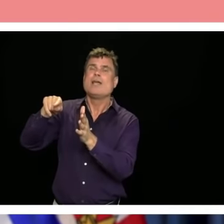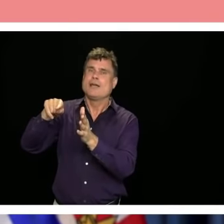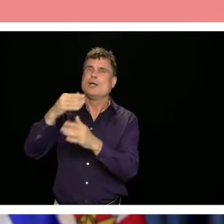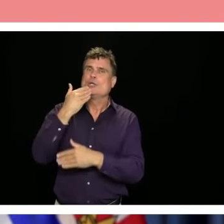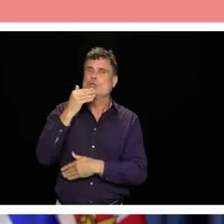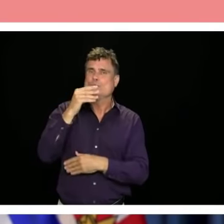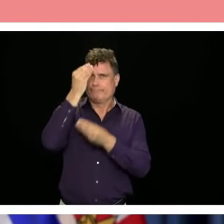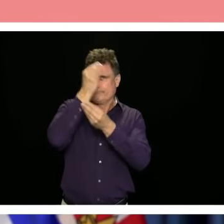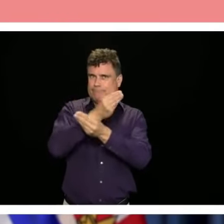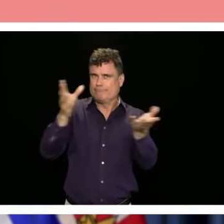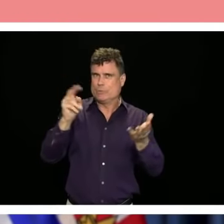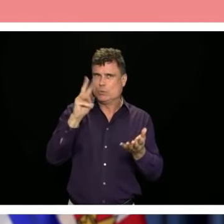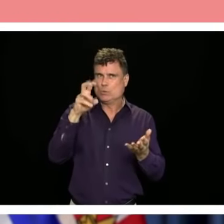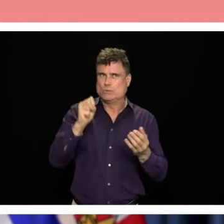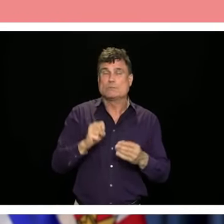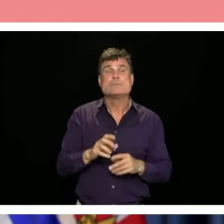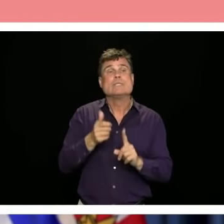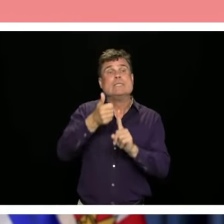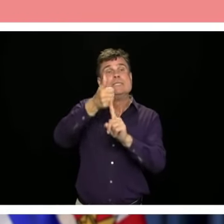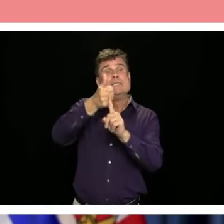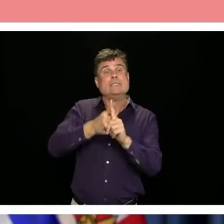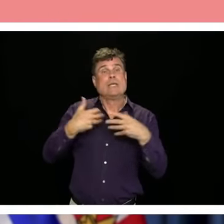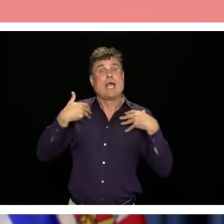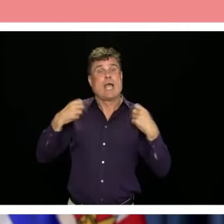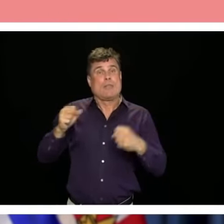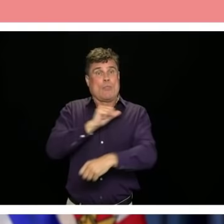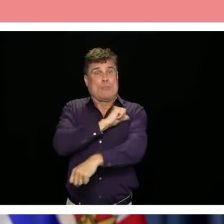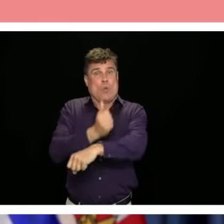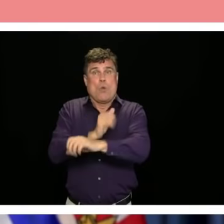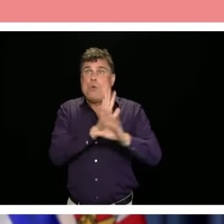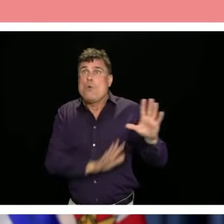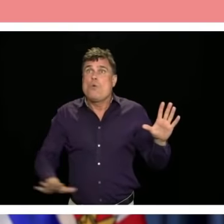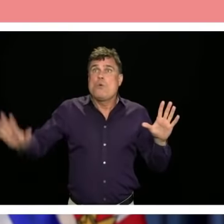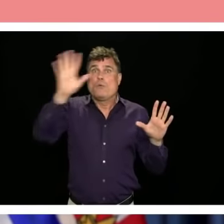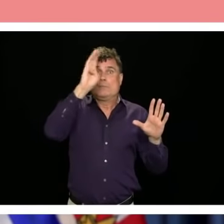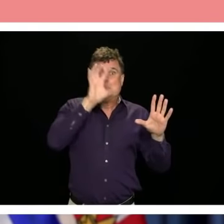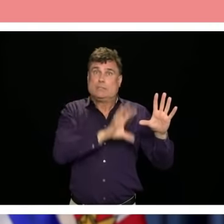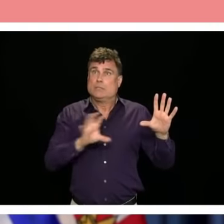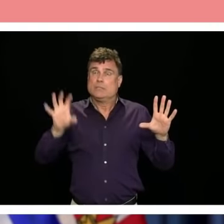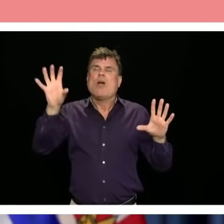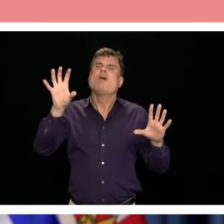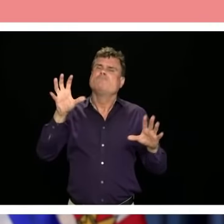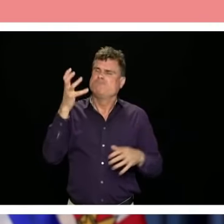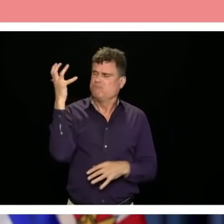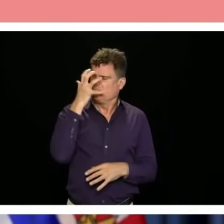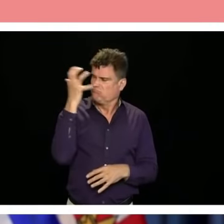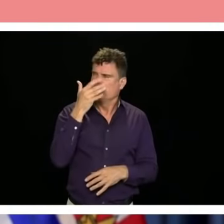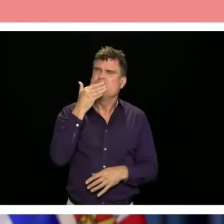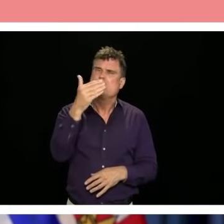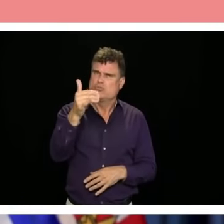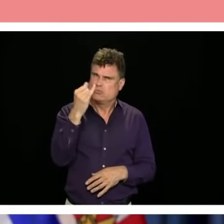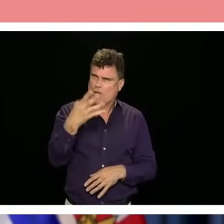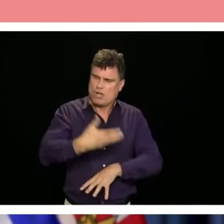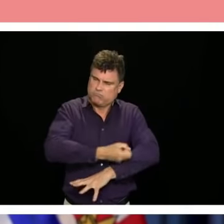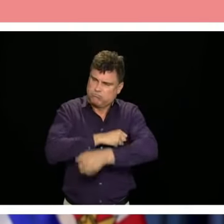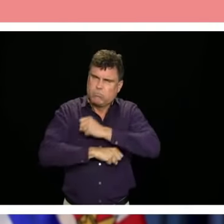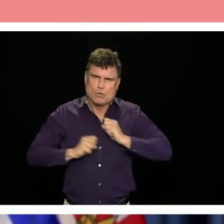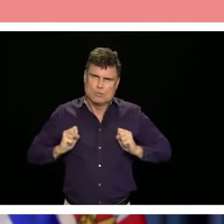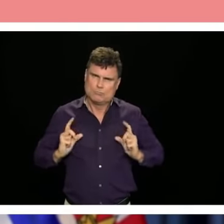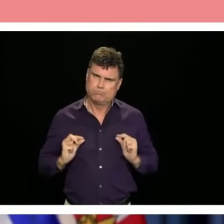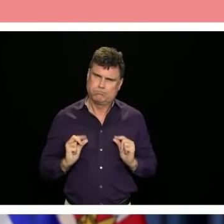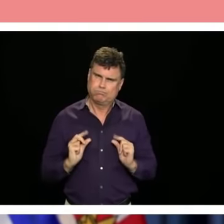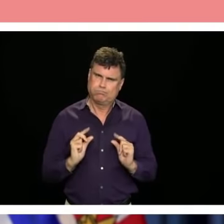and people returning to BC is as strong now as it has ever been. I wanted to update you with respect to